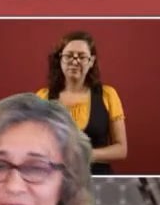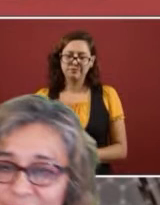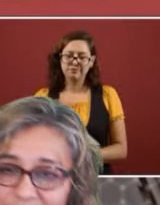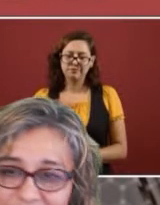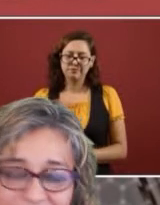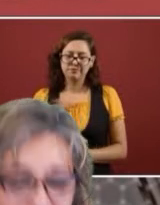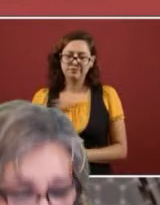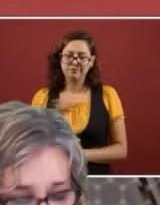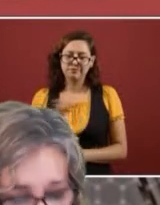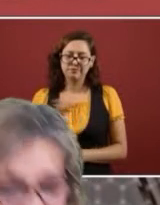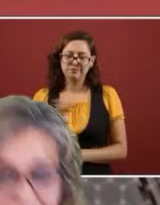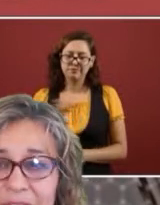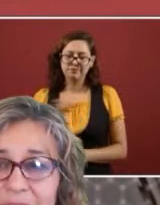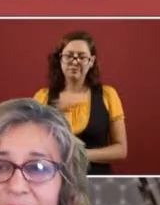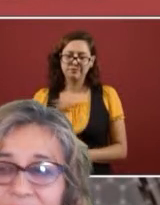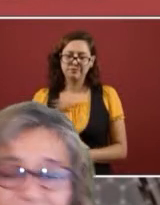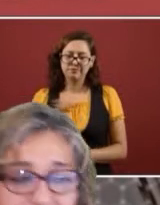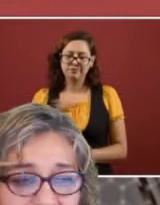so it's something